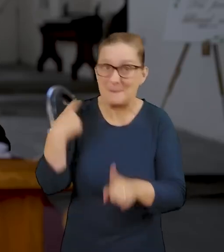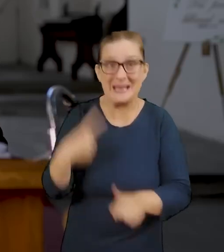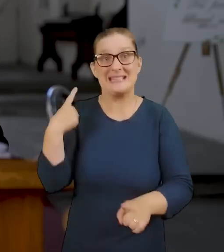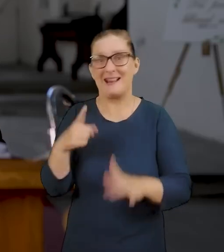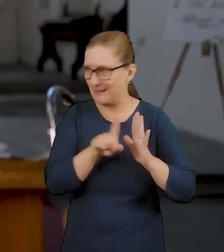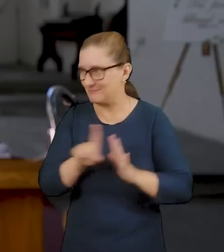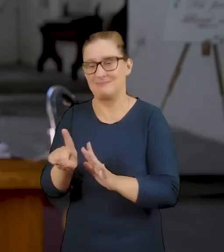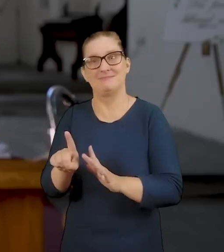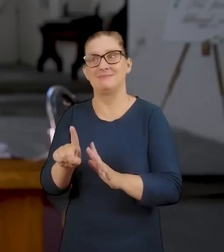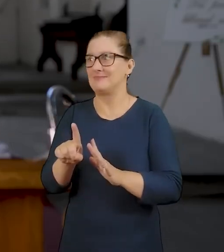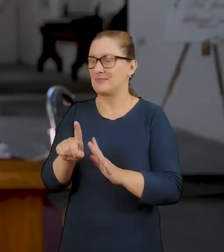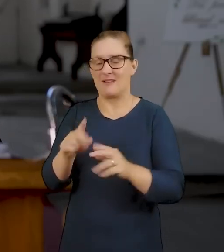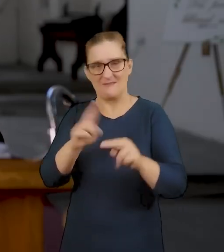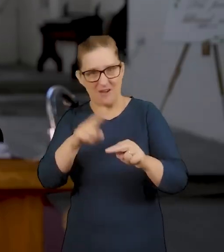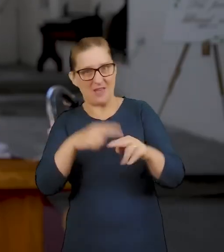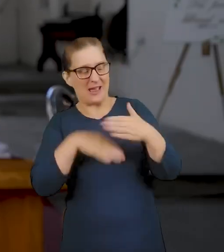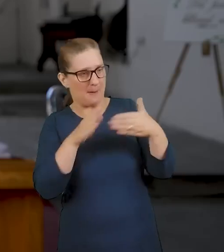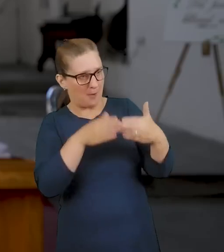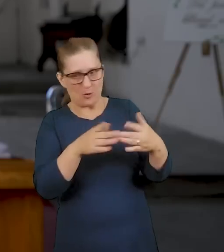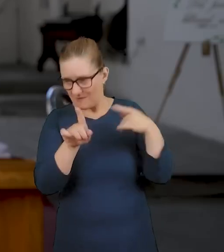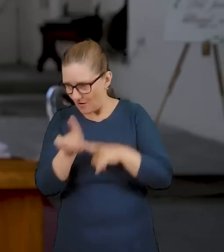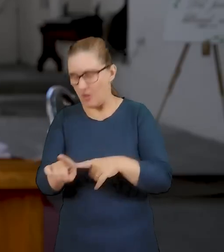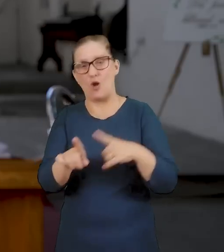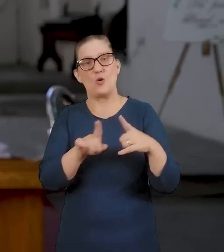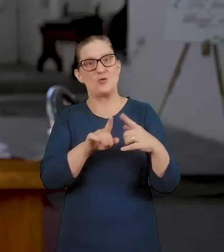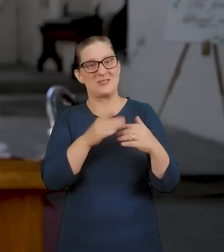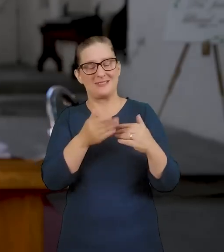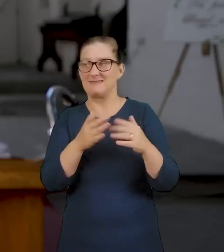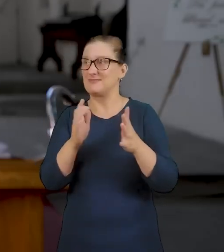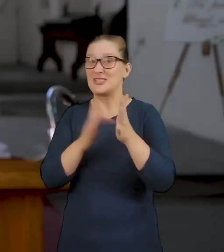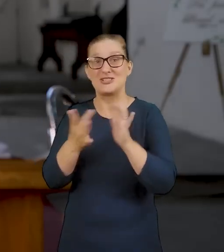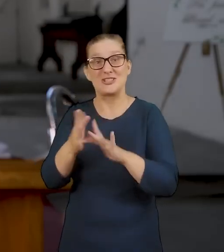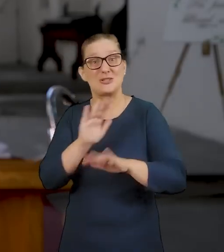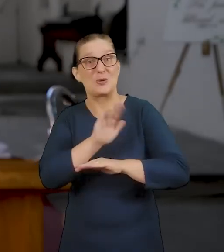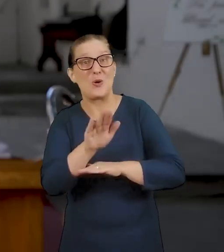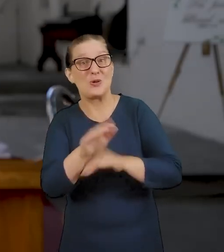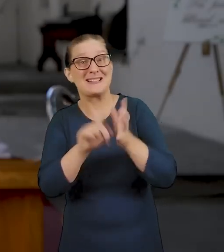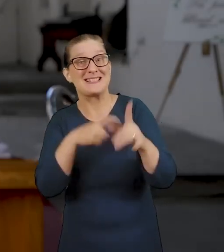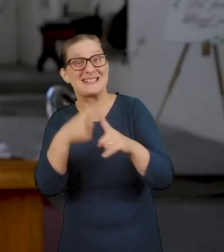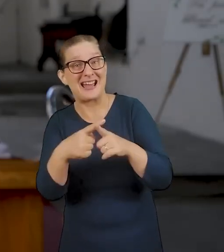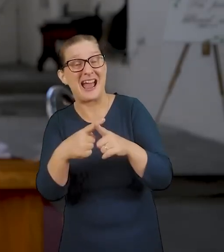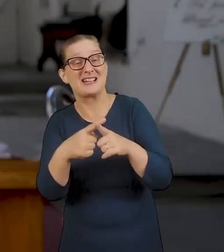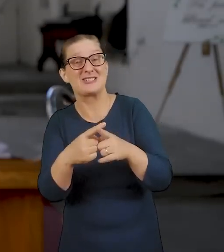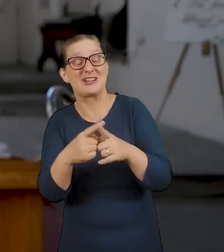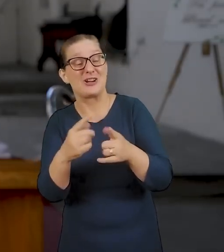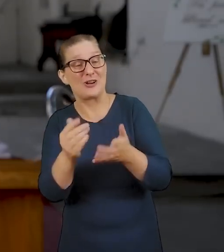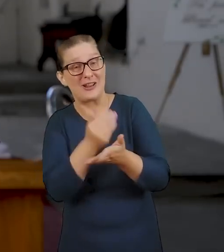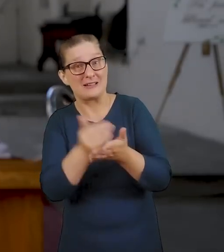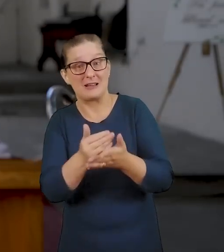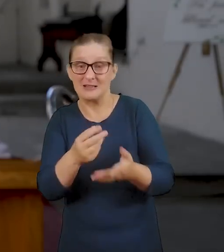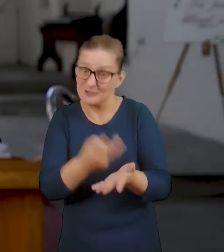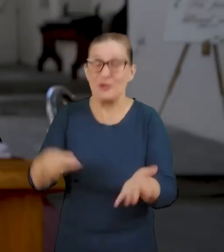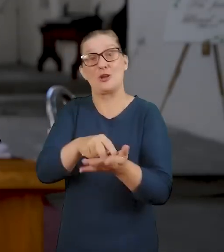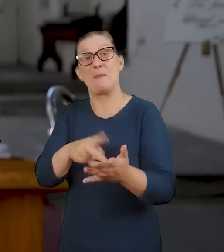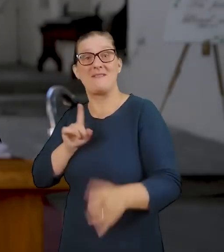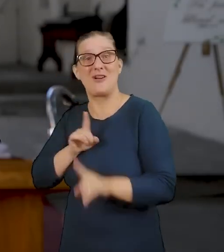they left their nets and followed him, and immediately they left their father in a boat and followed him. Jesus called the tax